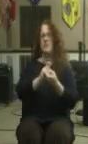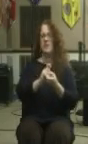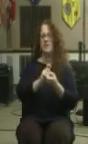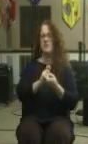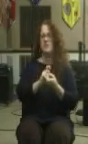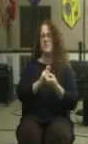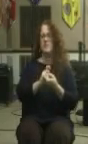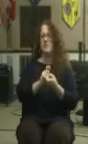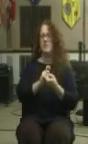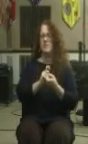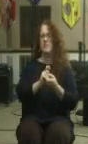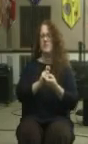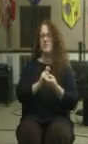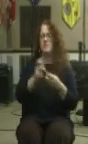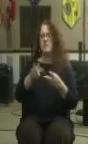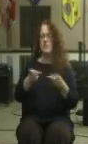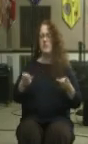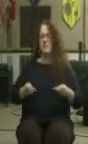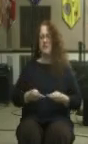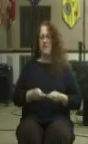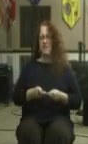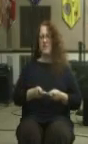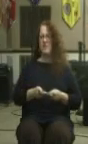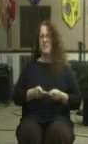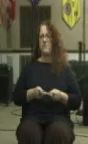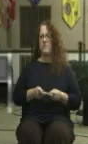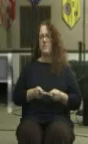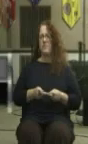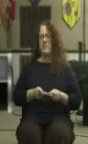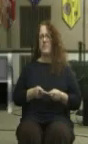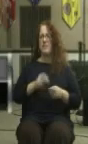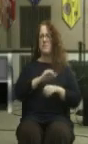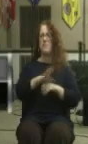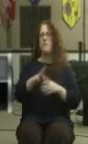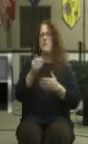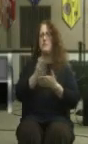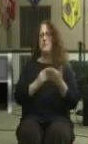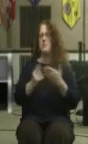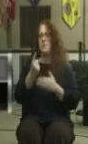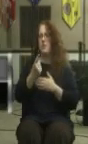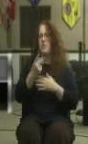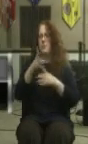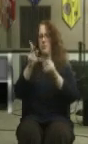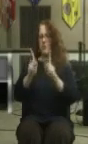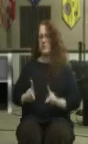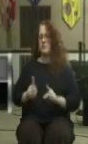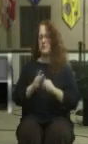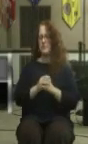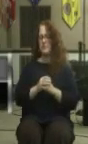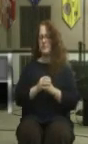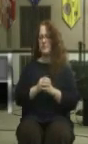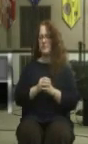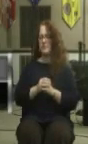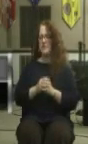Help me change to the point that I can be effective to somebody else.